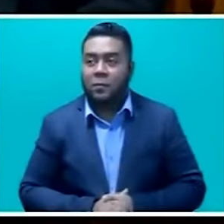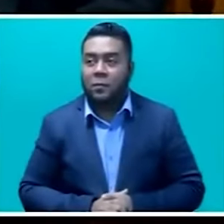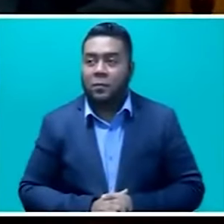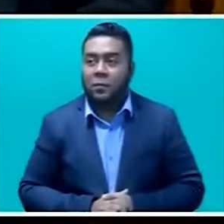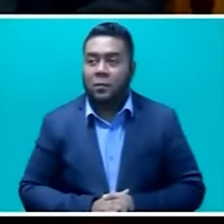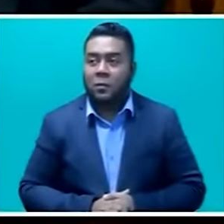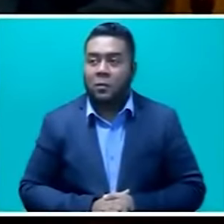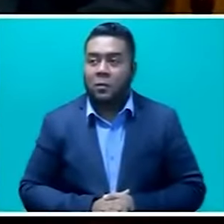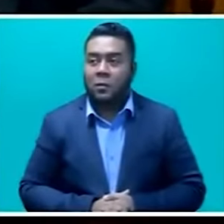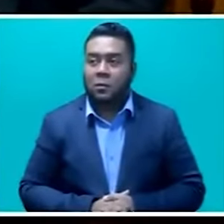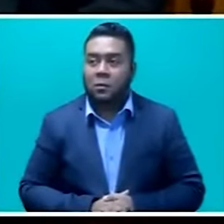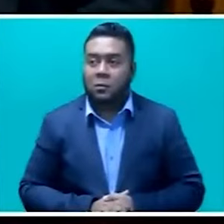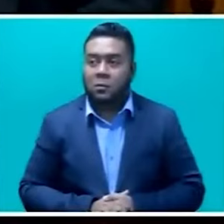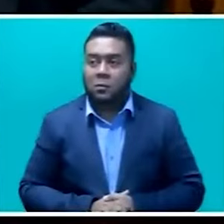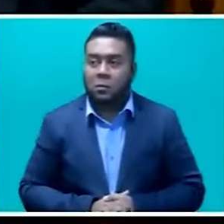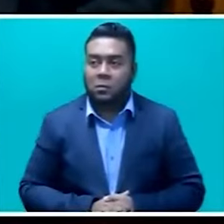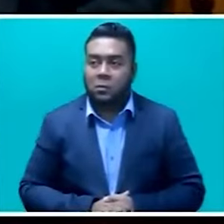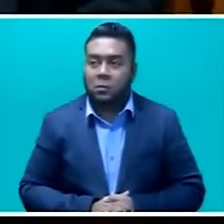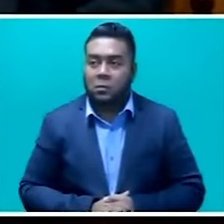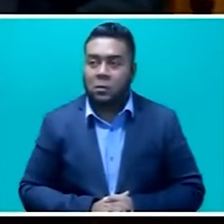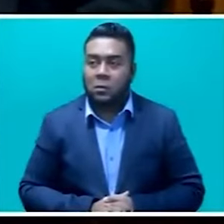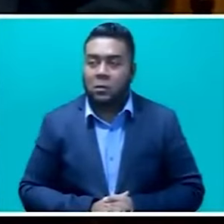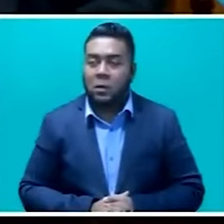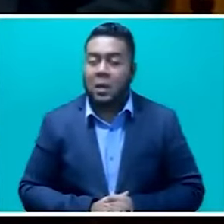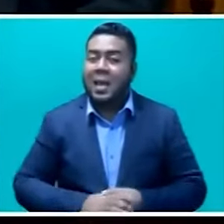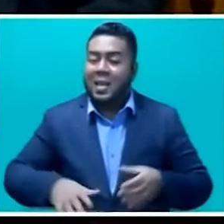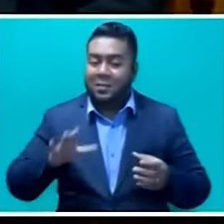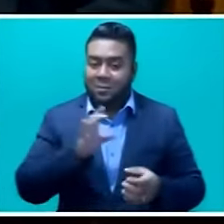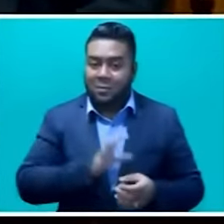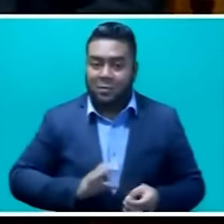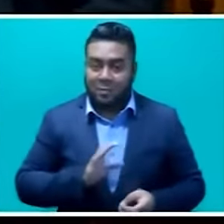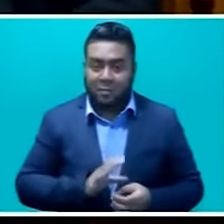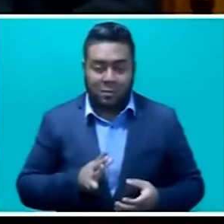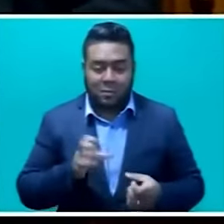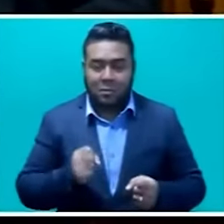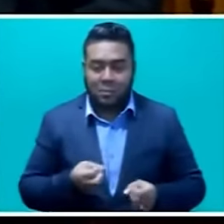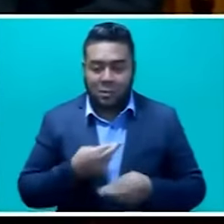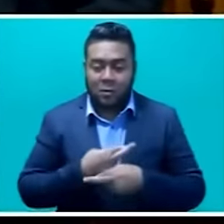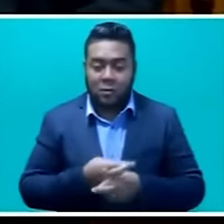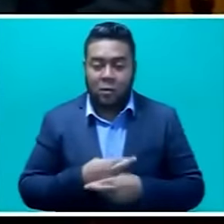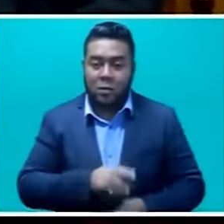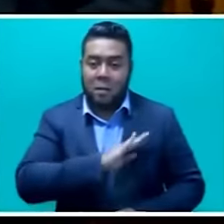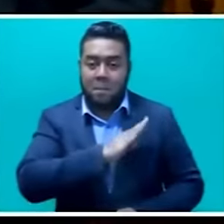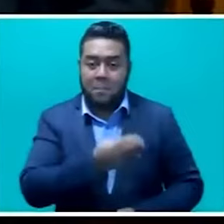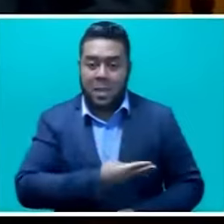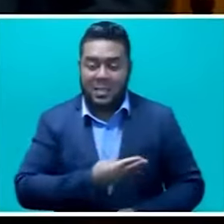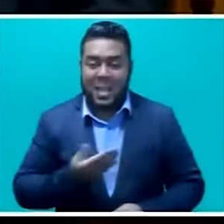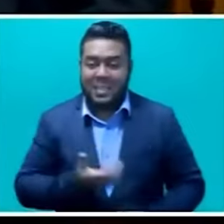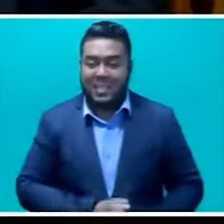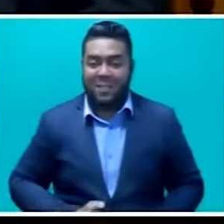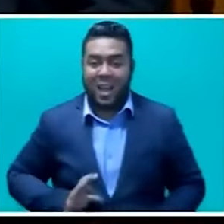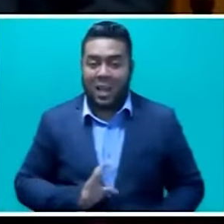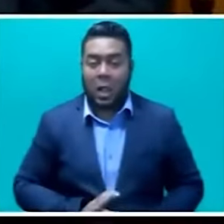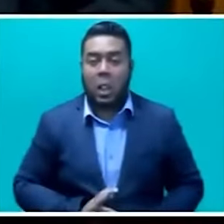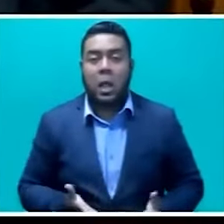context of the future of jobs. Cancers of reproductive organs, particularly breast and cervical cancer, are